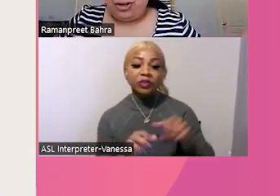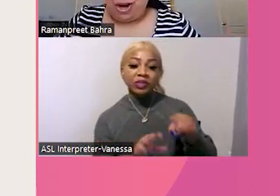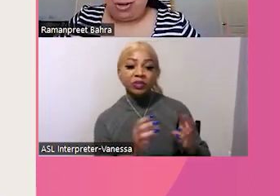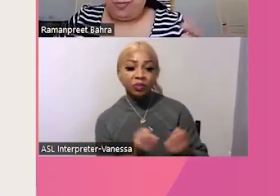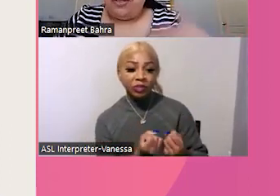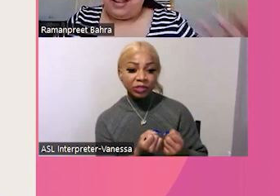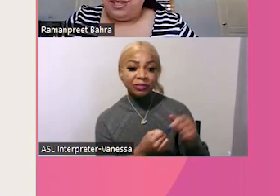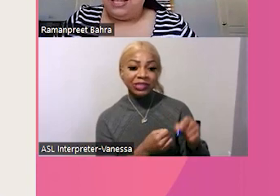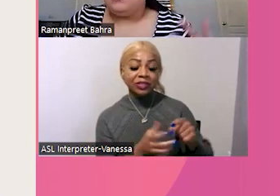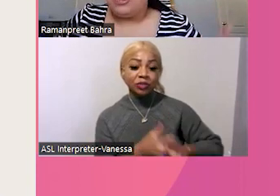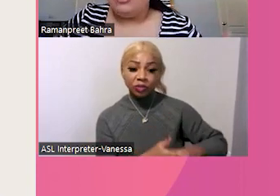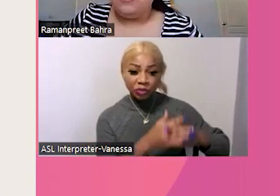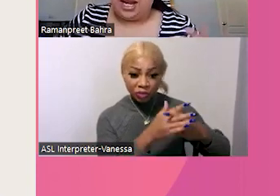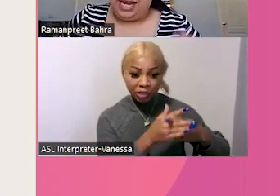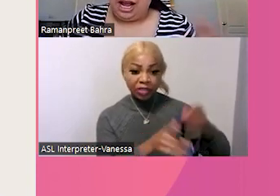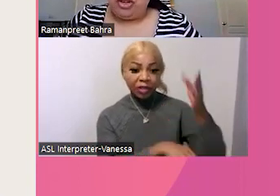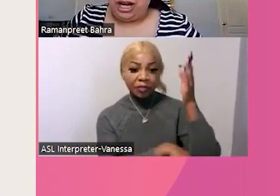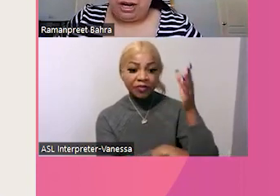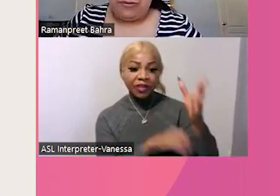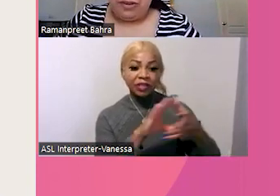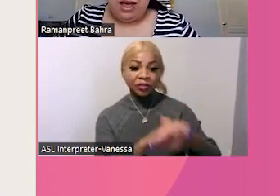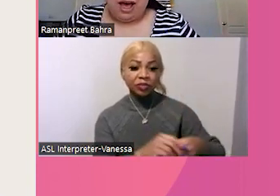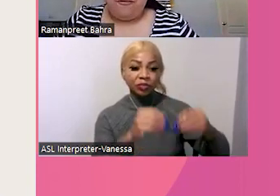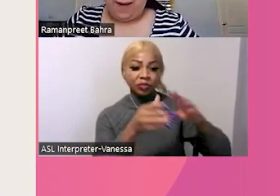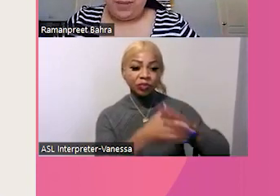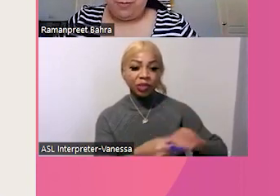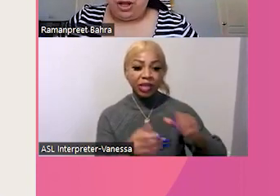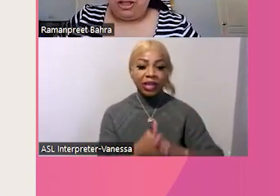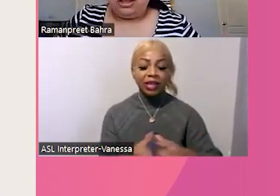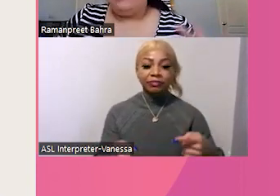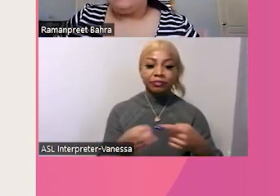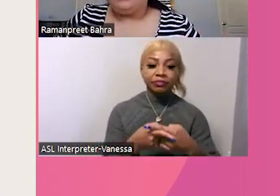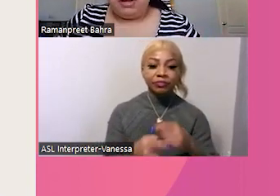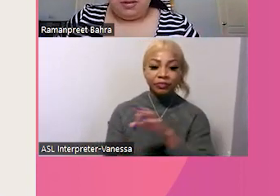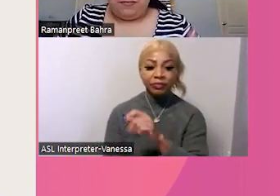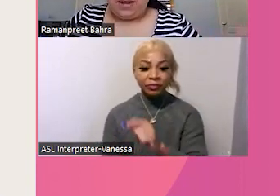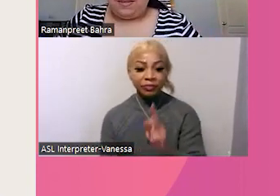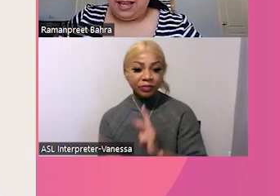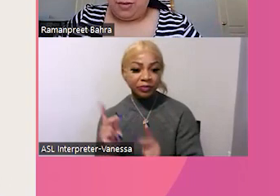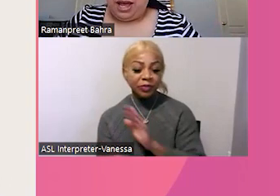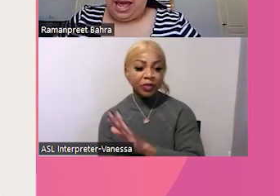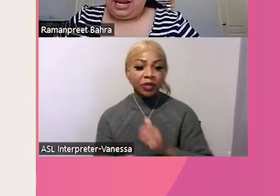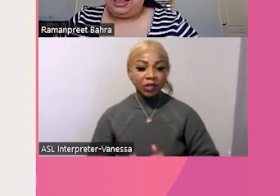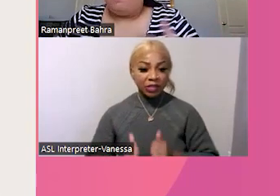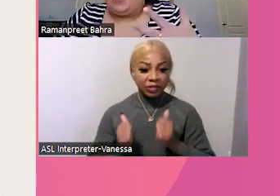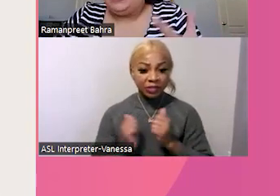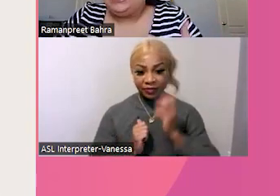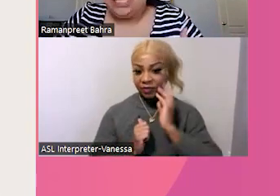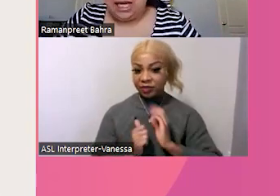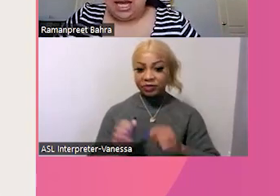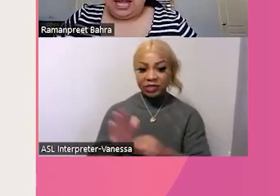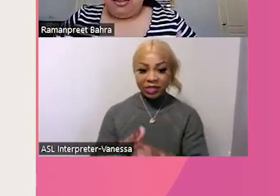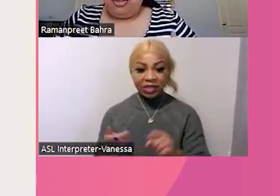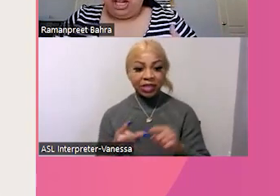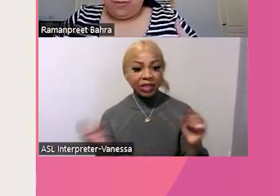stepping stone to presenting these narratives and counter narratives of fat people and their lived experience of fat stigma and the